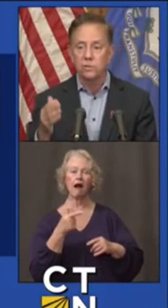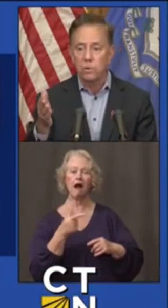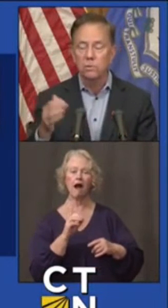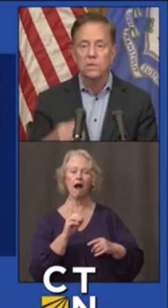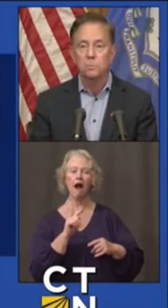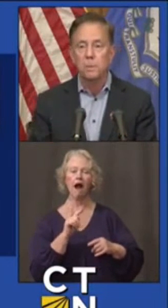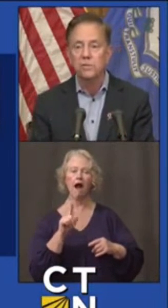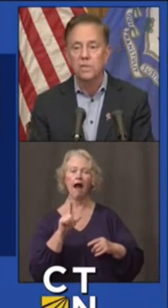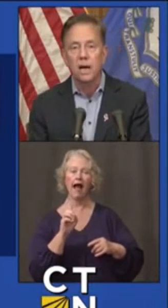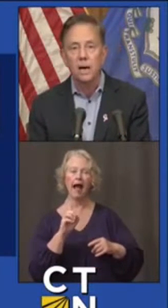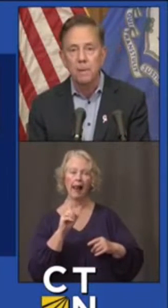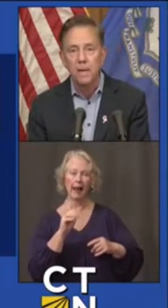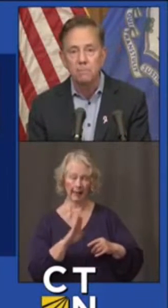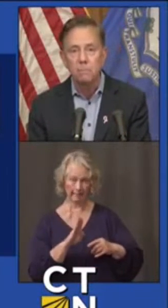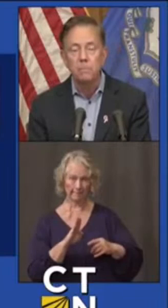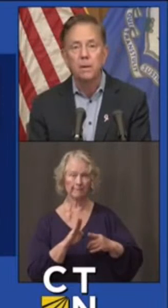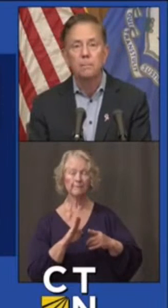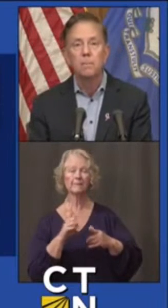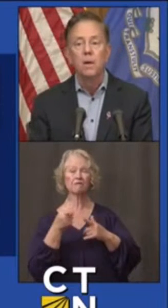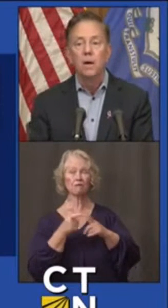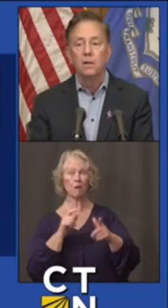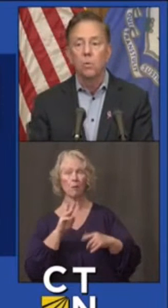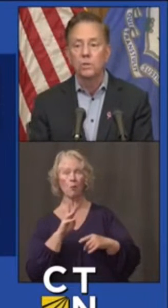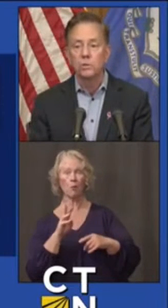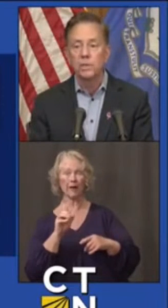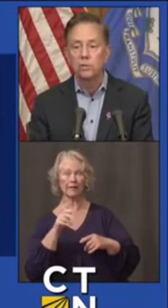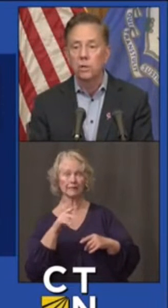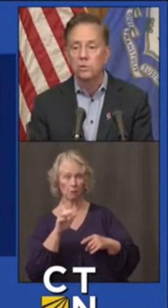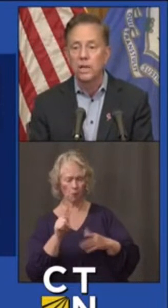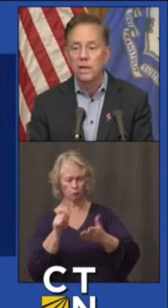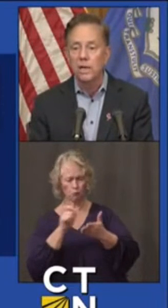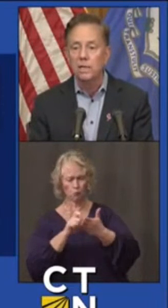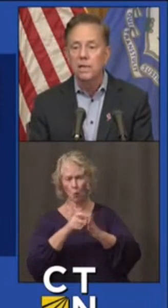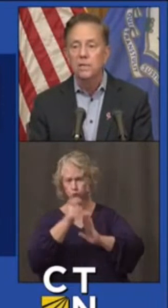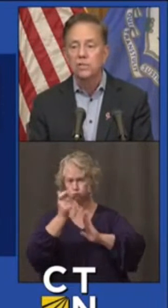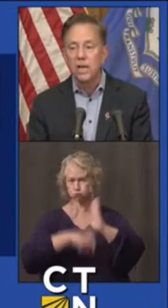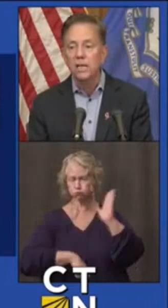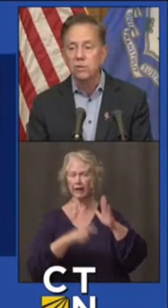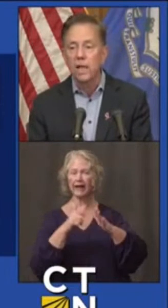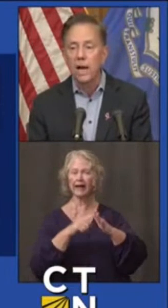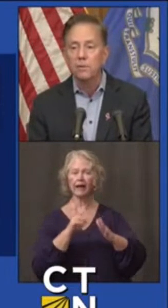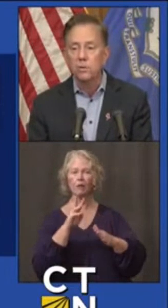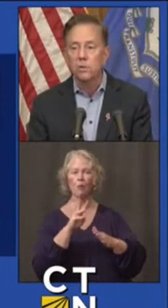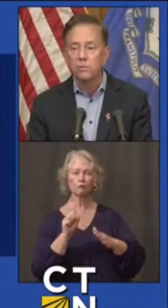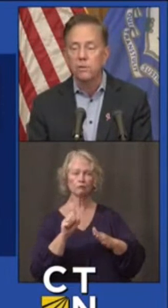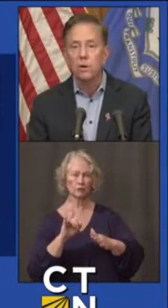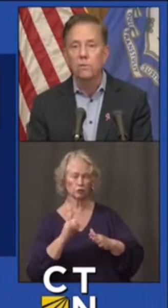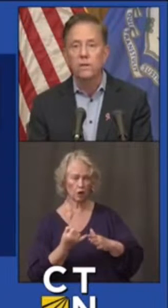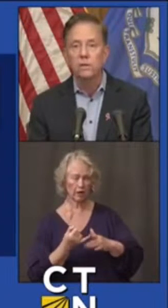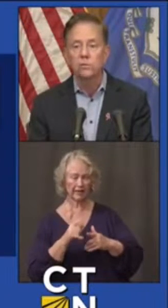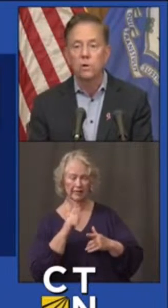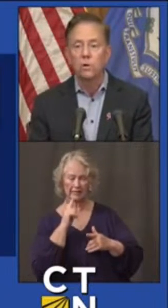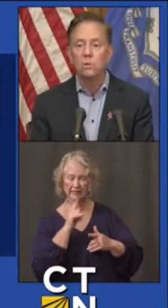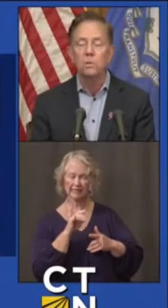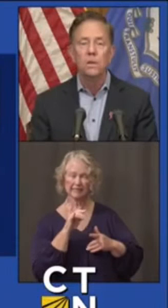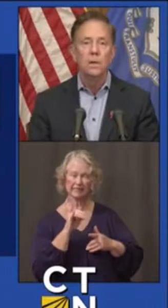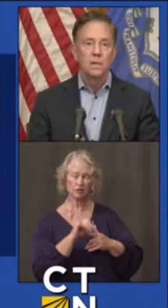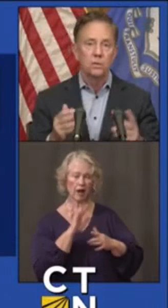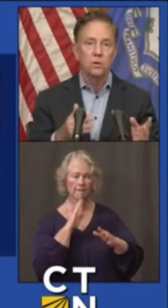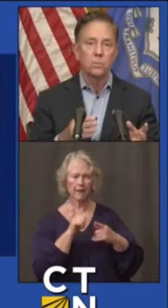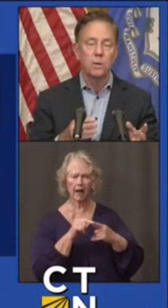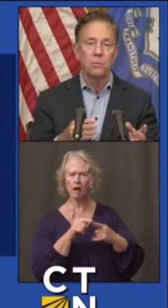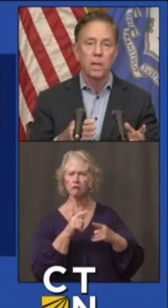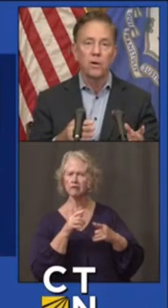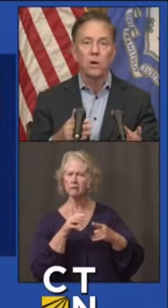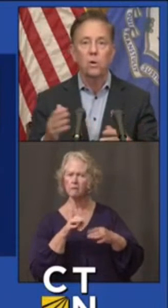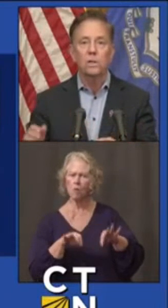advisors, wrote this piece in the op-ed of the Wall Street Journal today. States are laboratories for COVID control. They talked